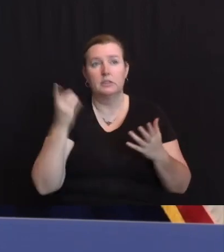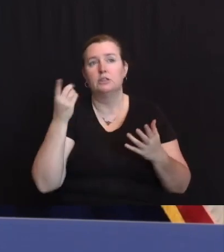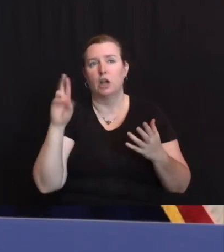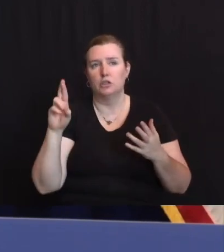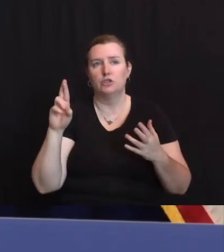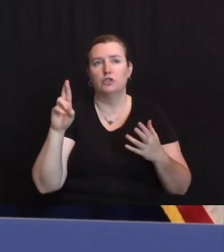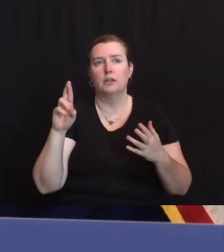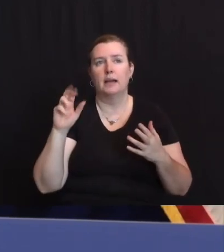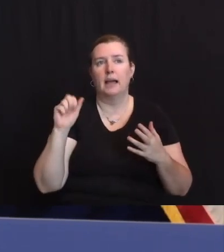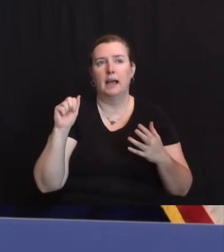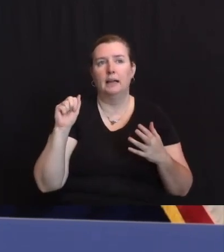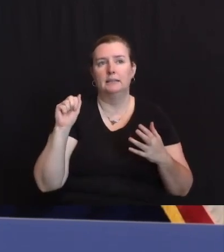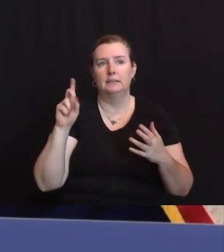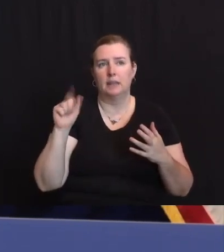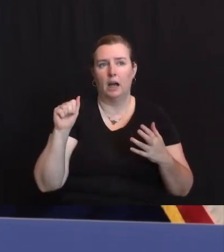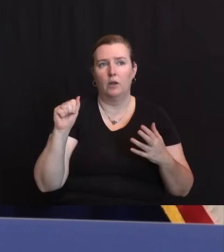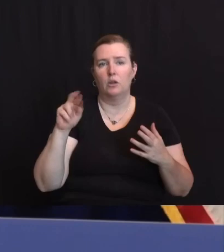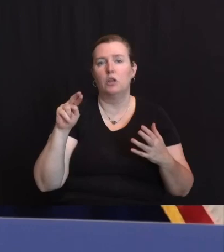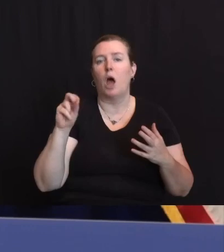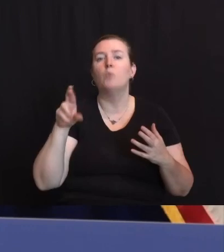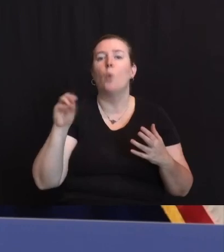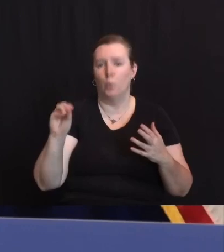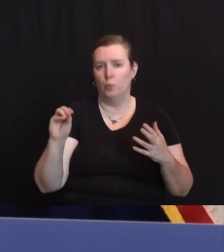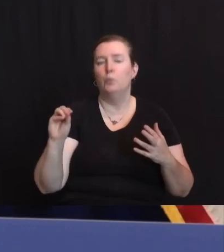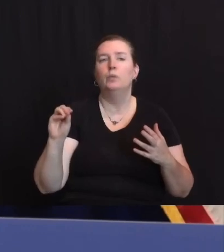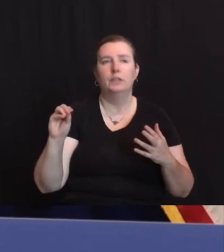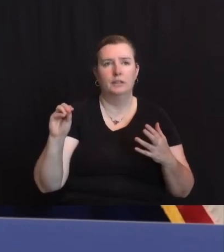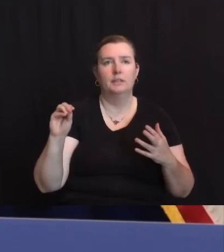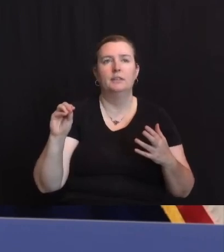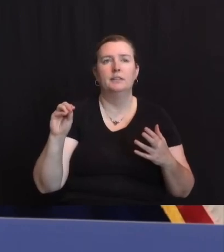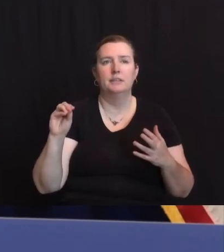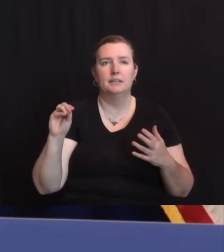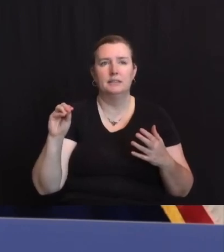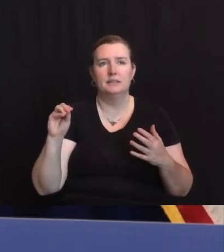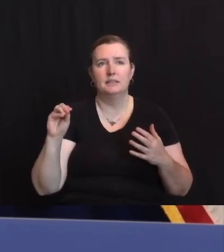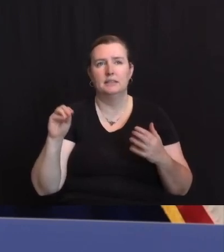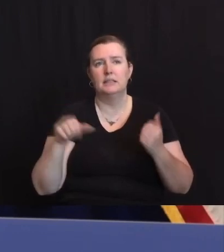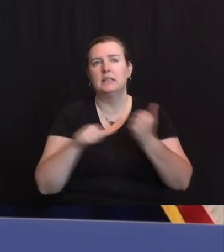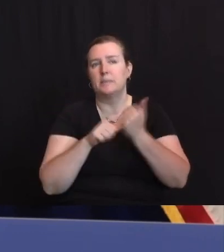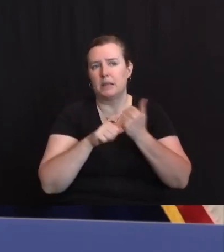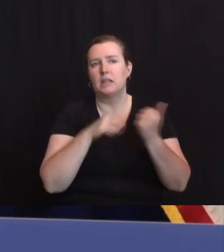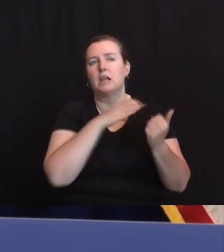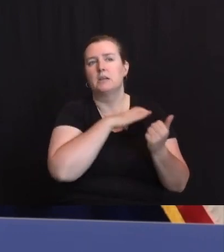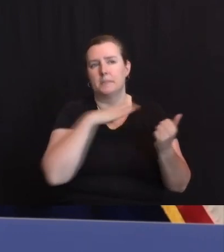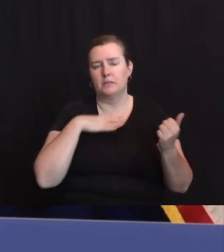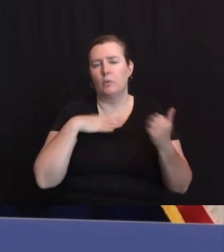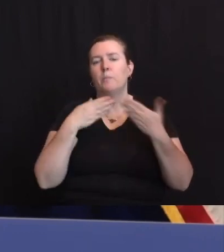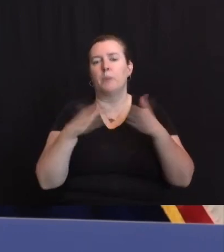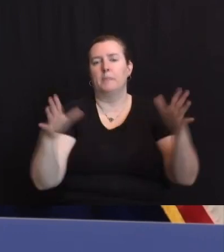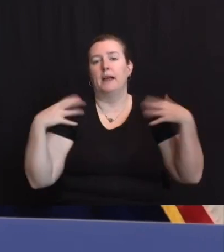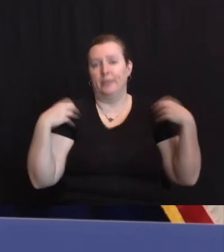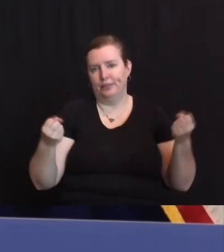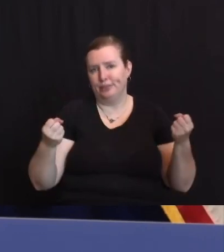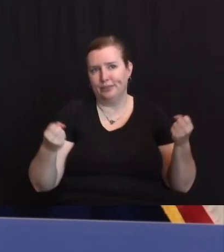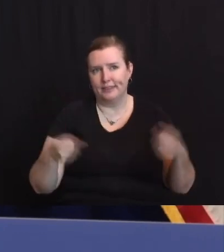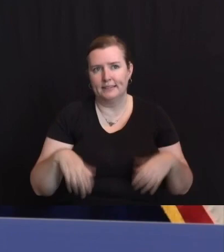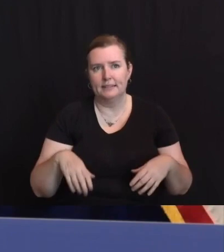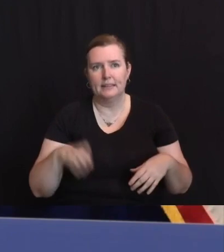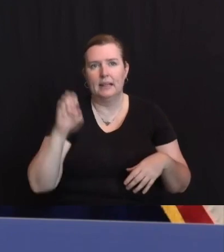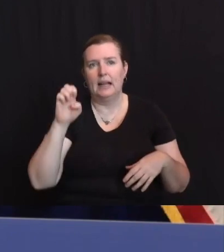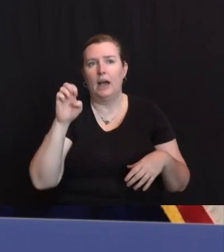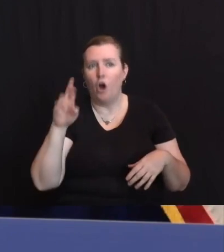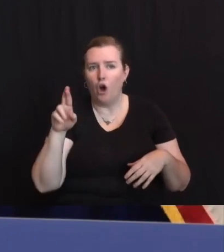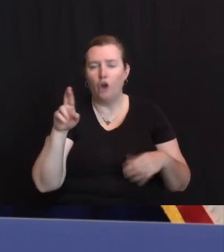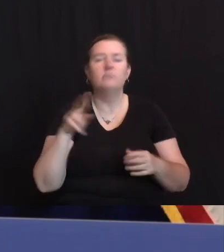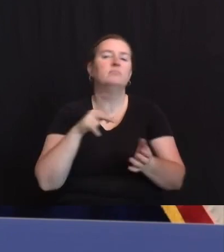who is our Deputy Commissioner of Public Health, and a emergency room physician. So we've met